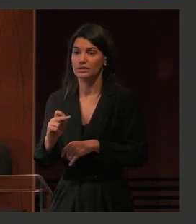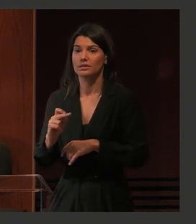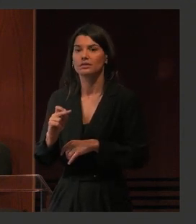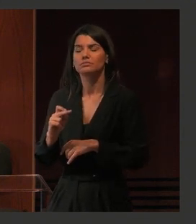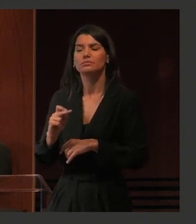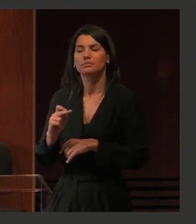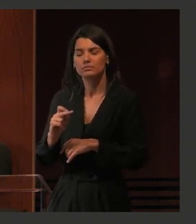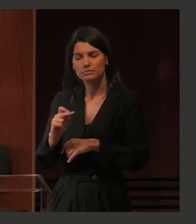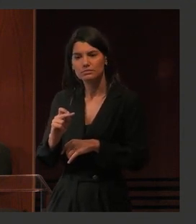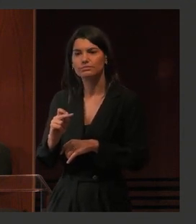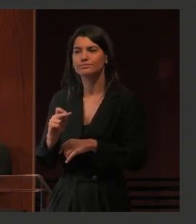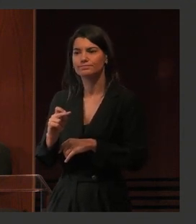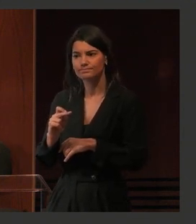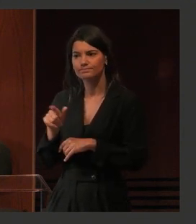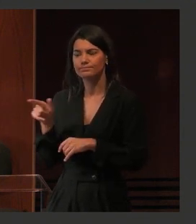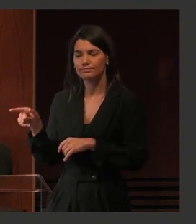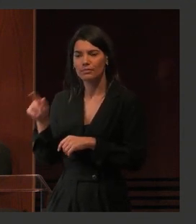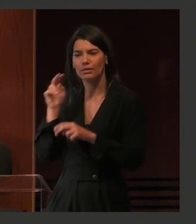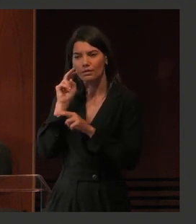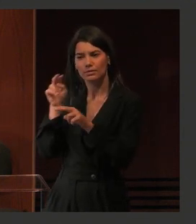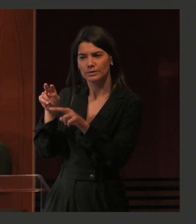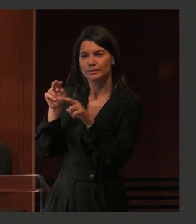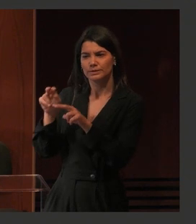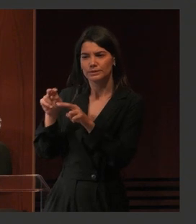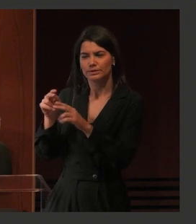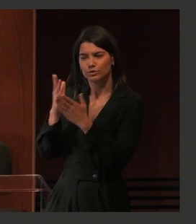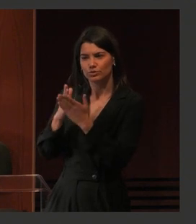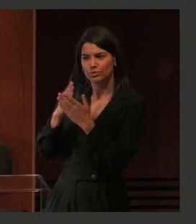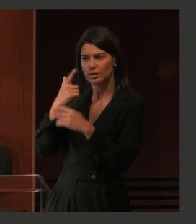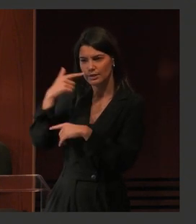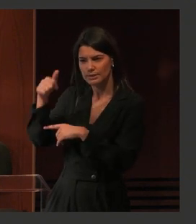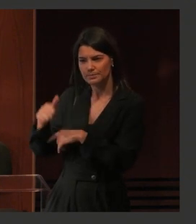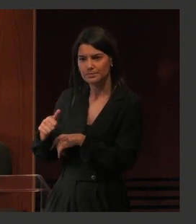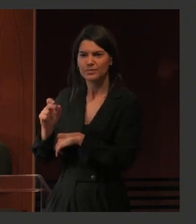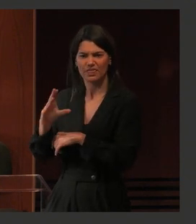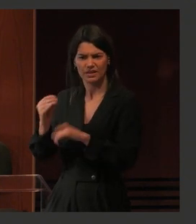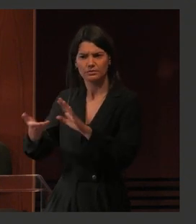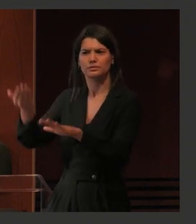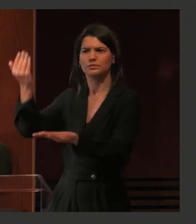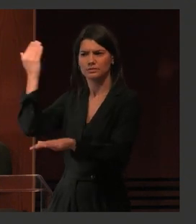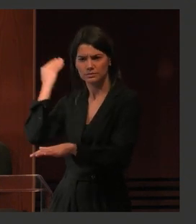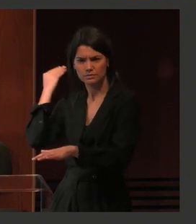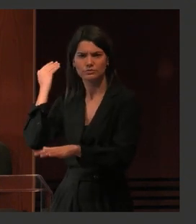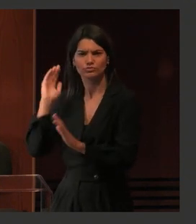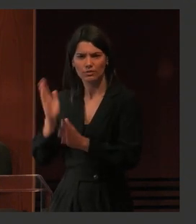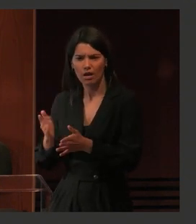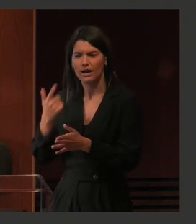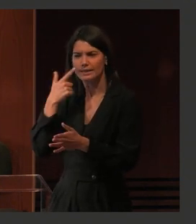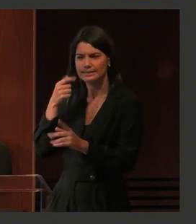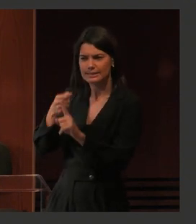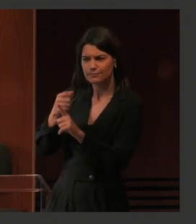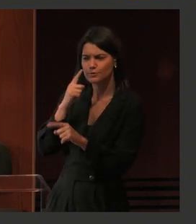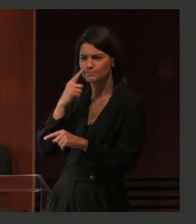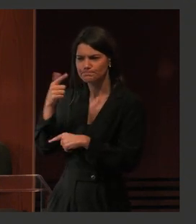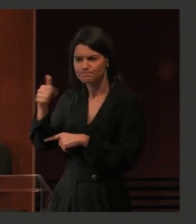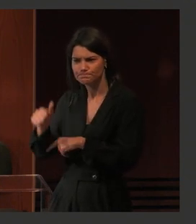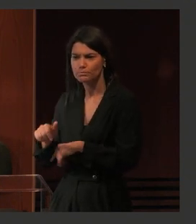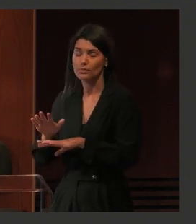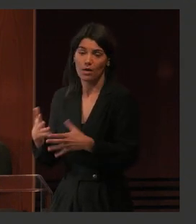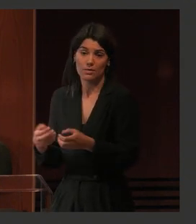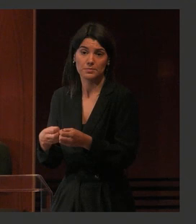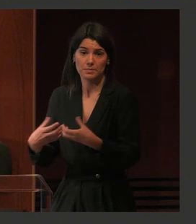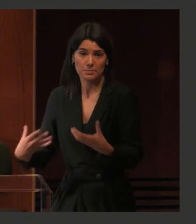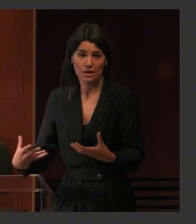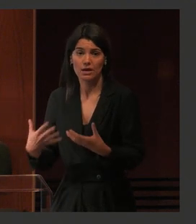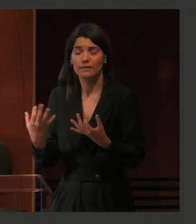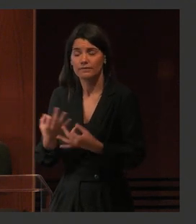observed 10 years ago, but these challenges have enhanced. They are still more or less the same. So the